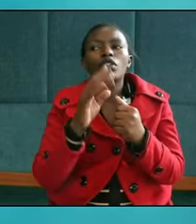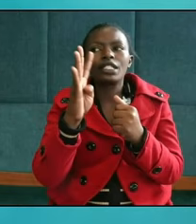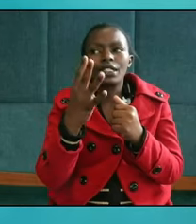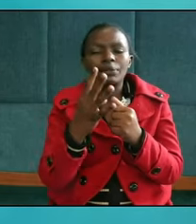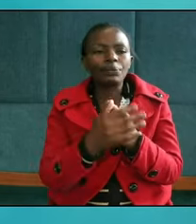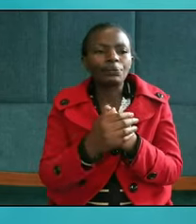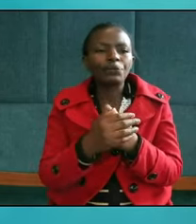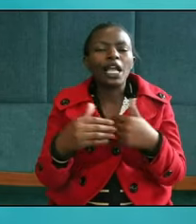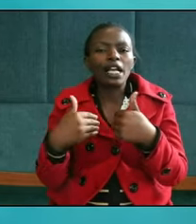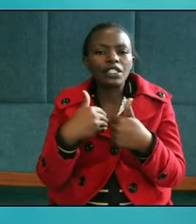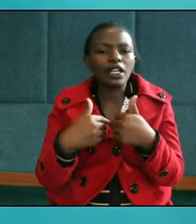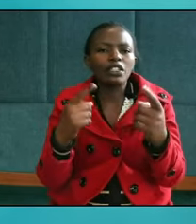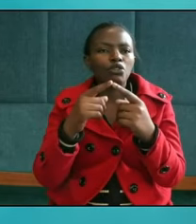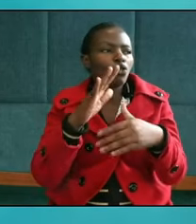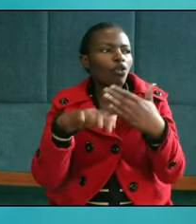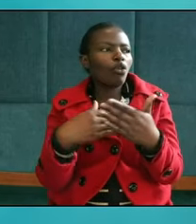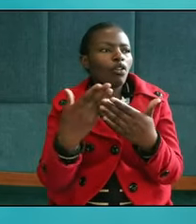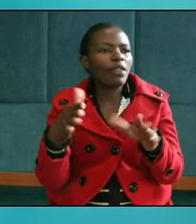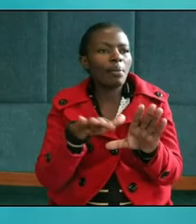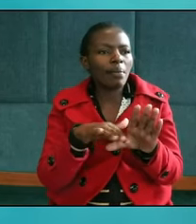A challenge to us members.